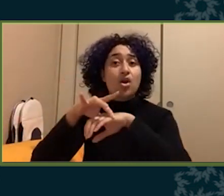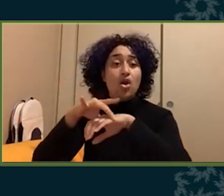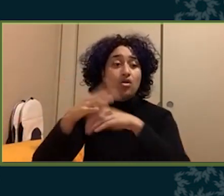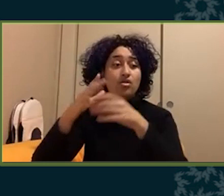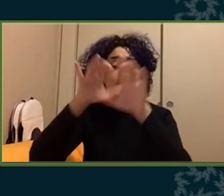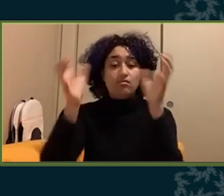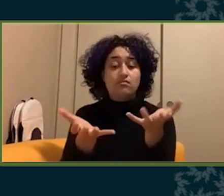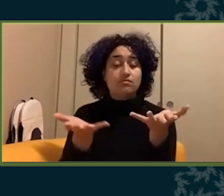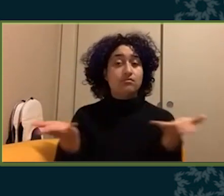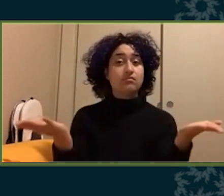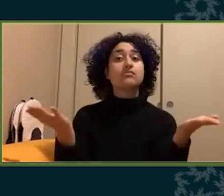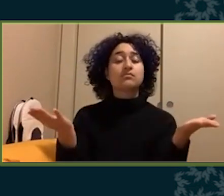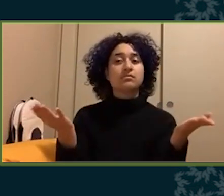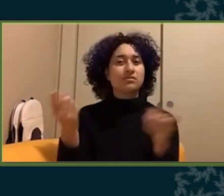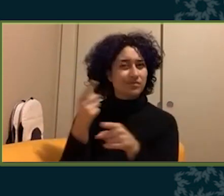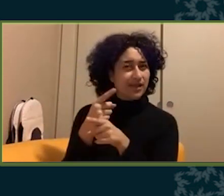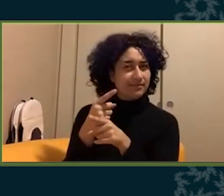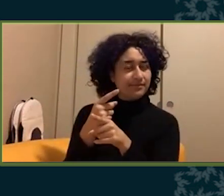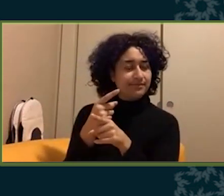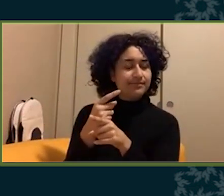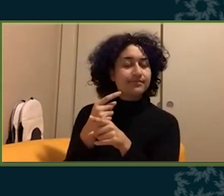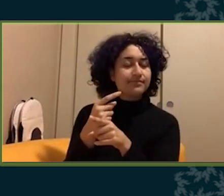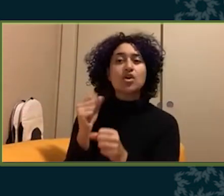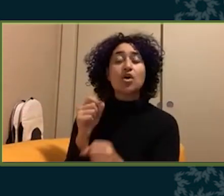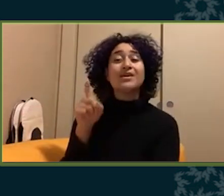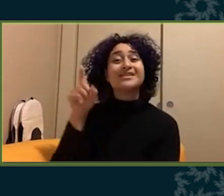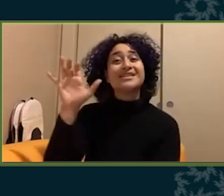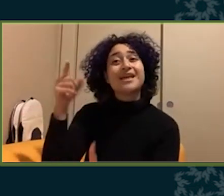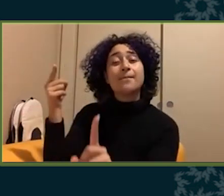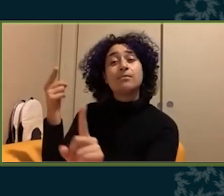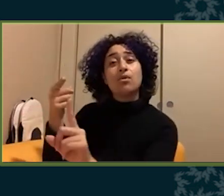Right? So like, and to that point, like,